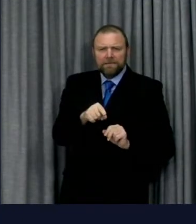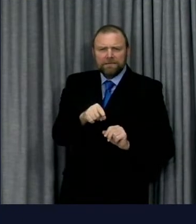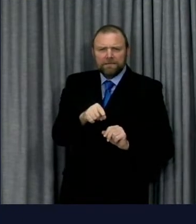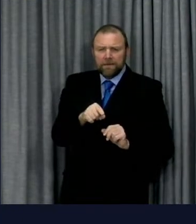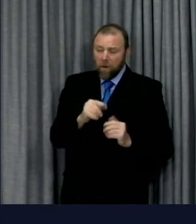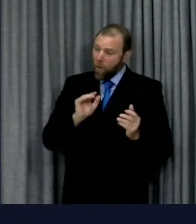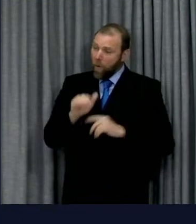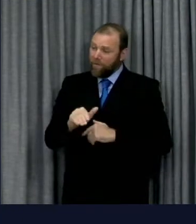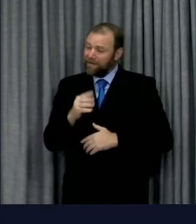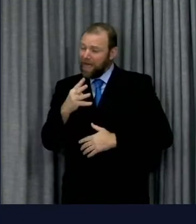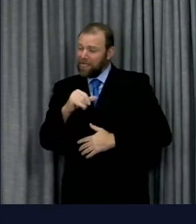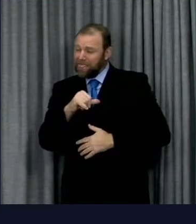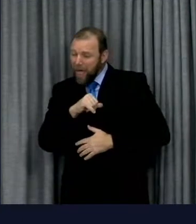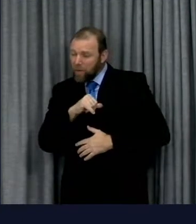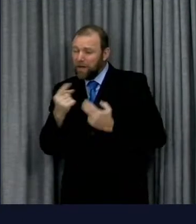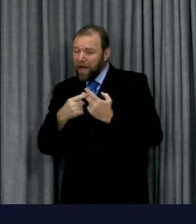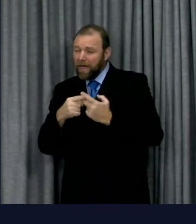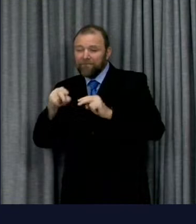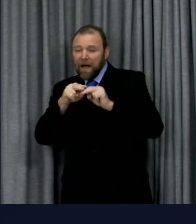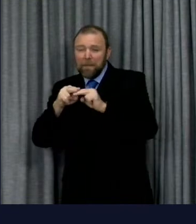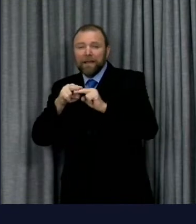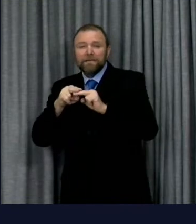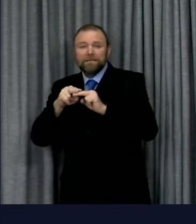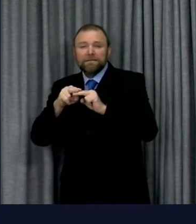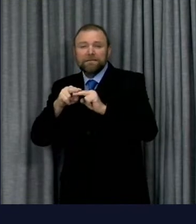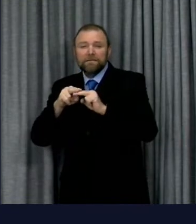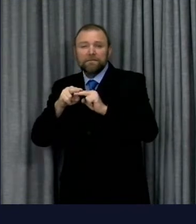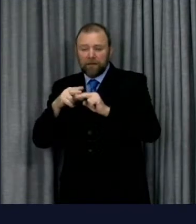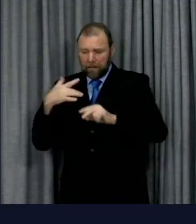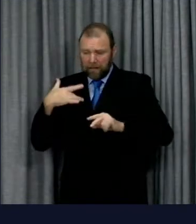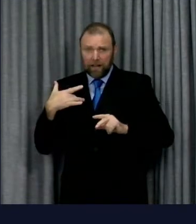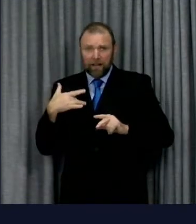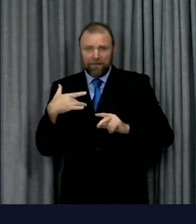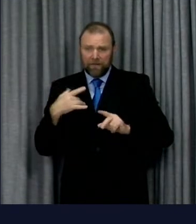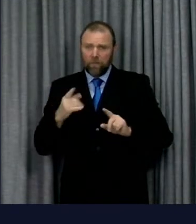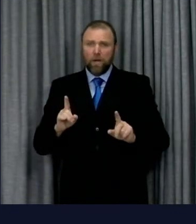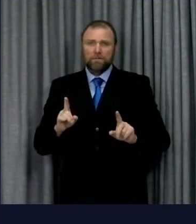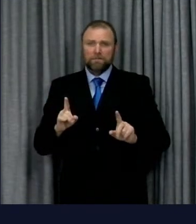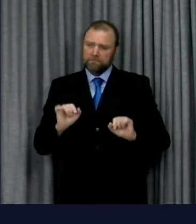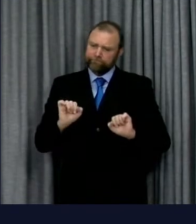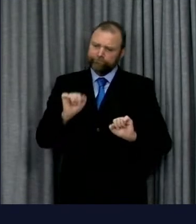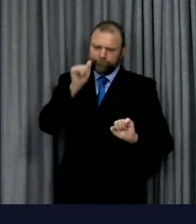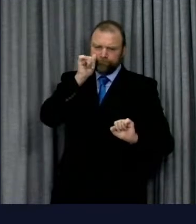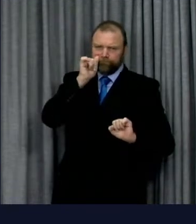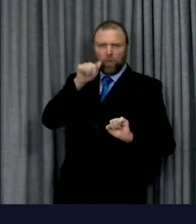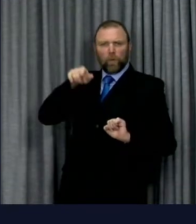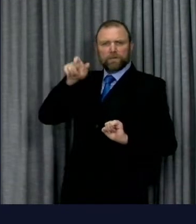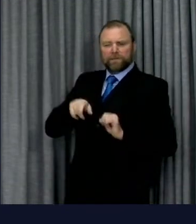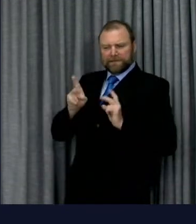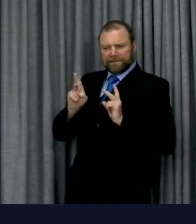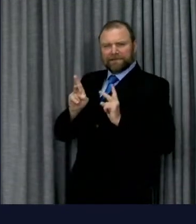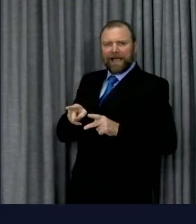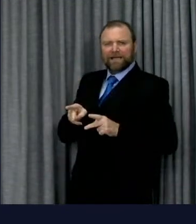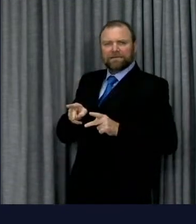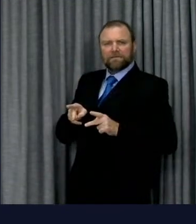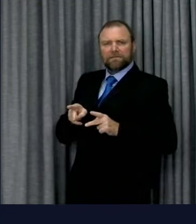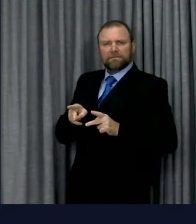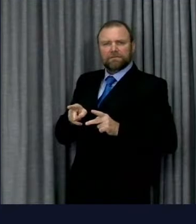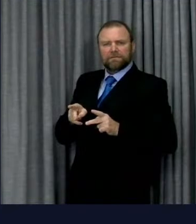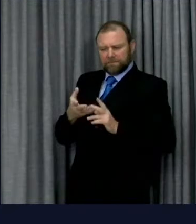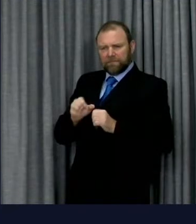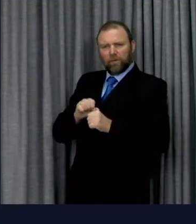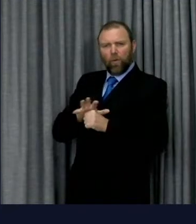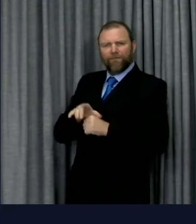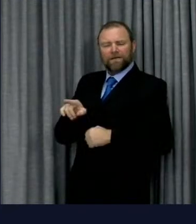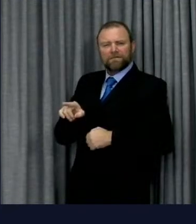families across Wales who are living with the loss of a loved one. For them, there is no easy